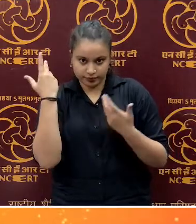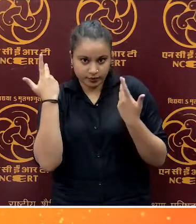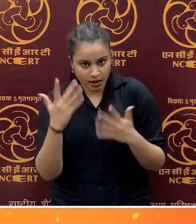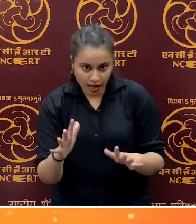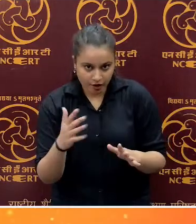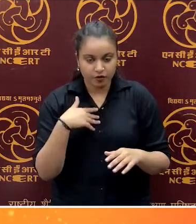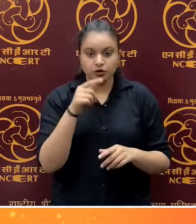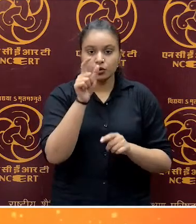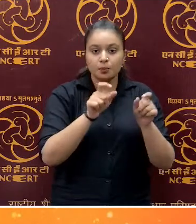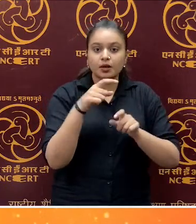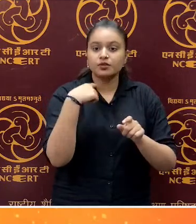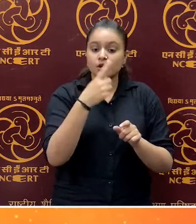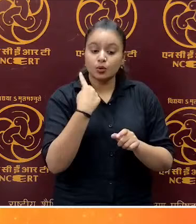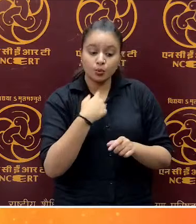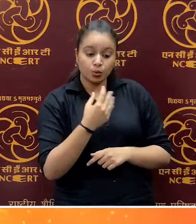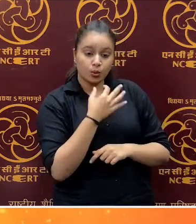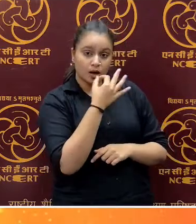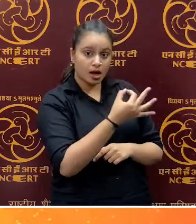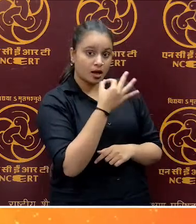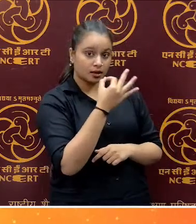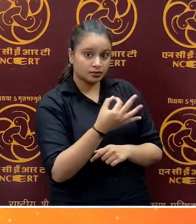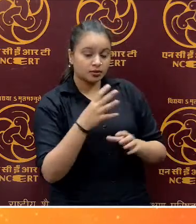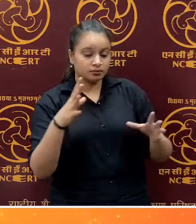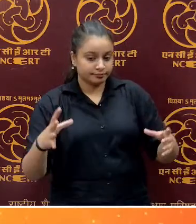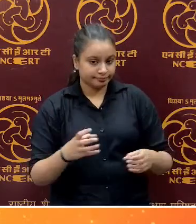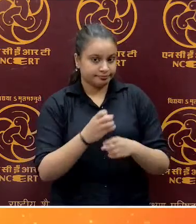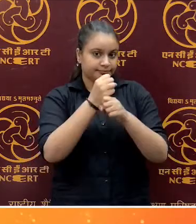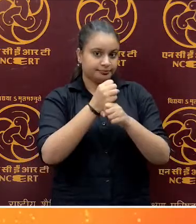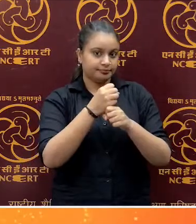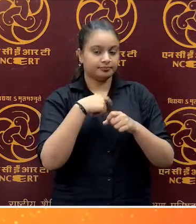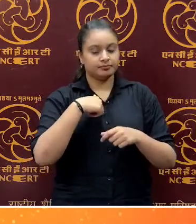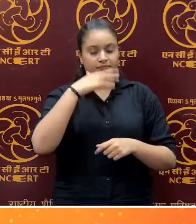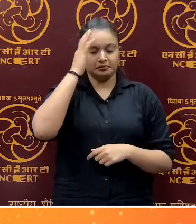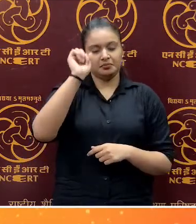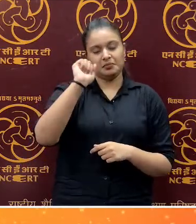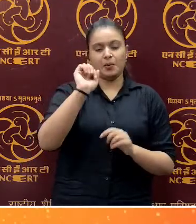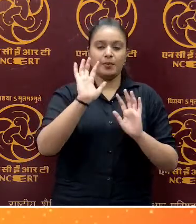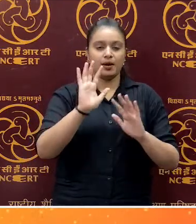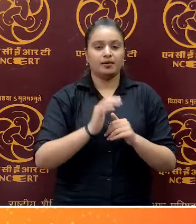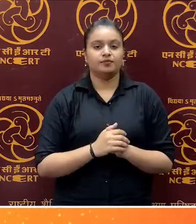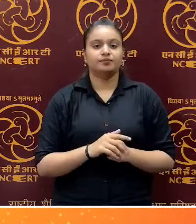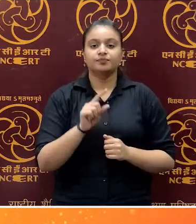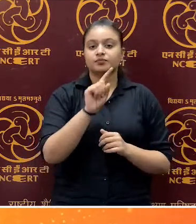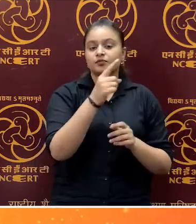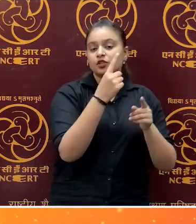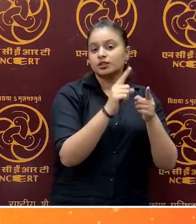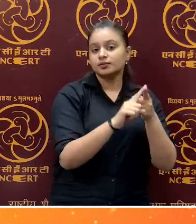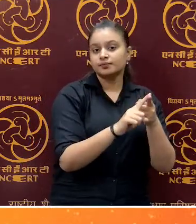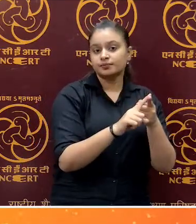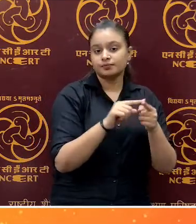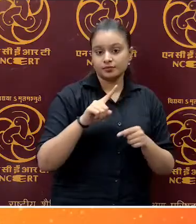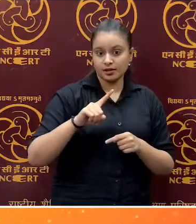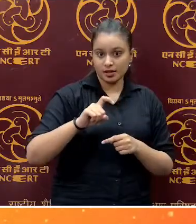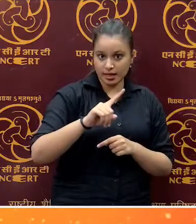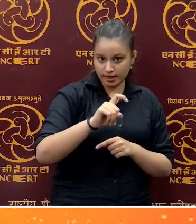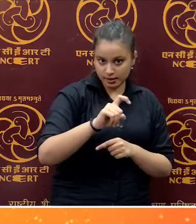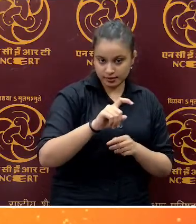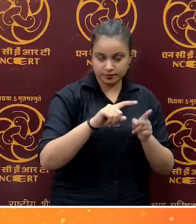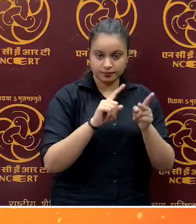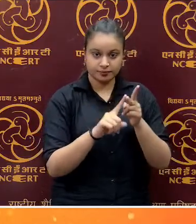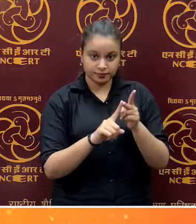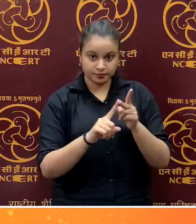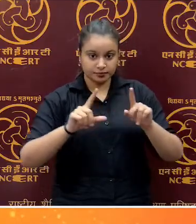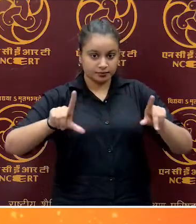the fly ask? Let's recollect once again who all. I remember it vividly now. Yes. So first one was ant. Ant. Second